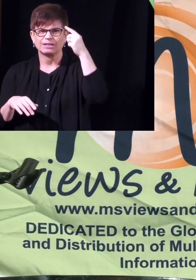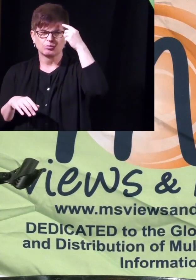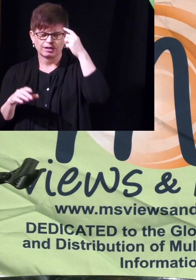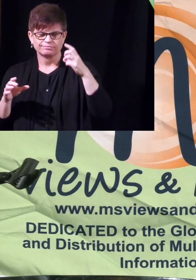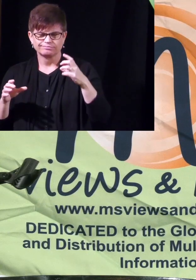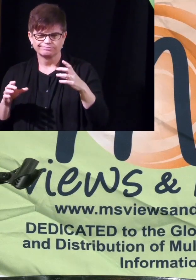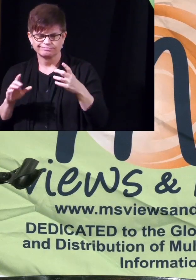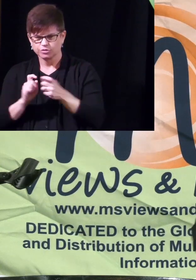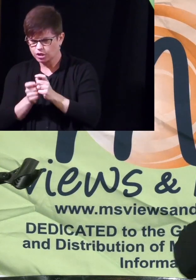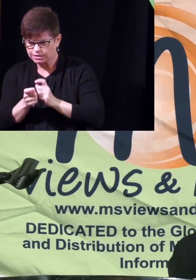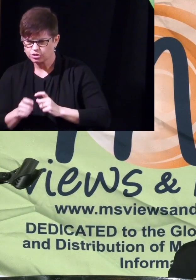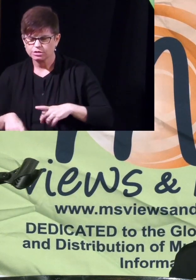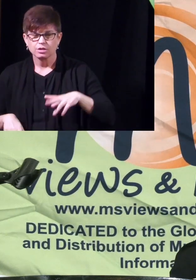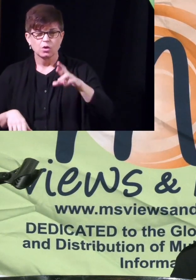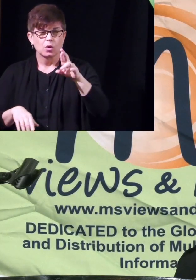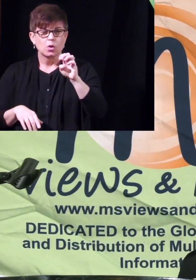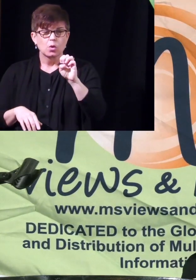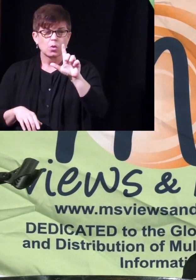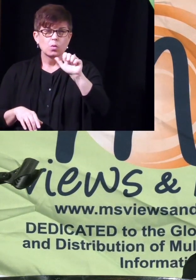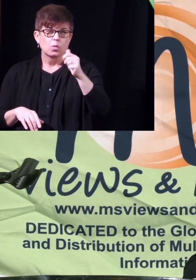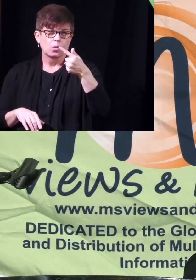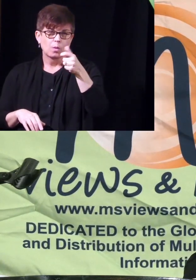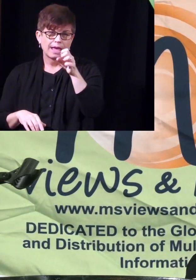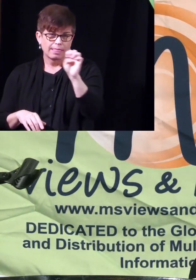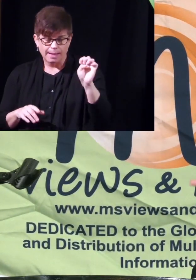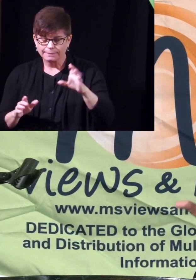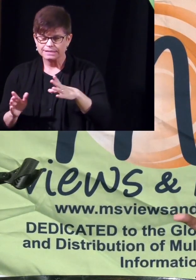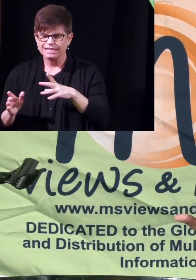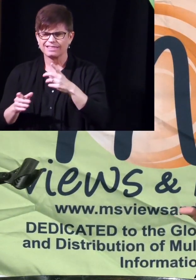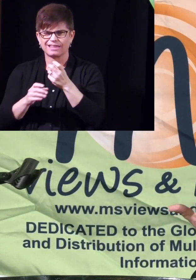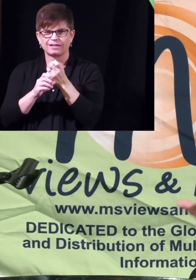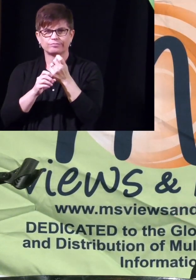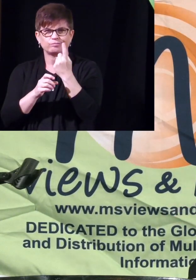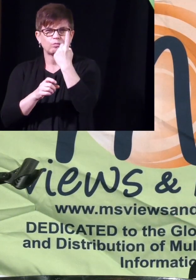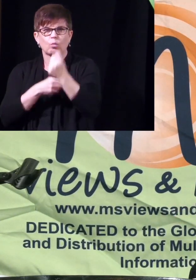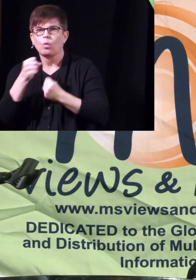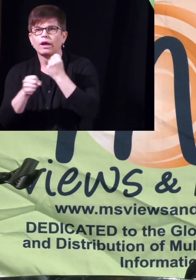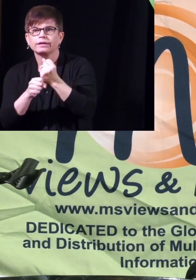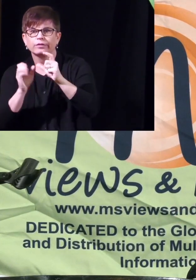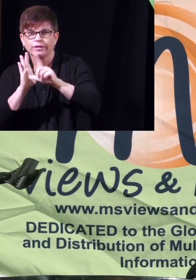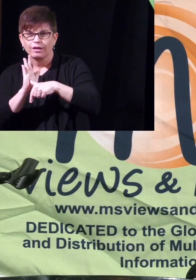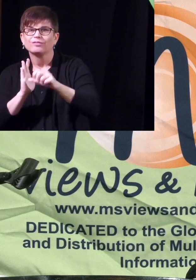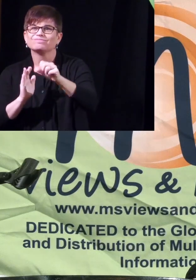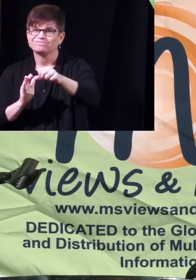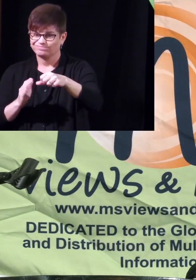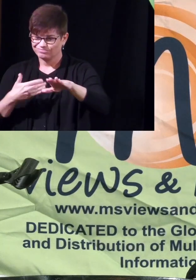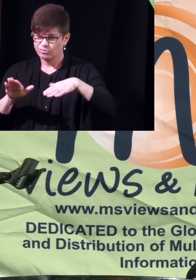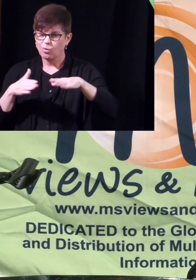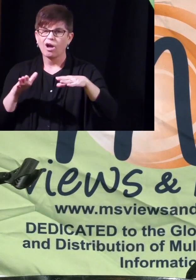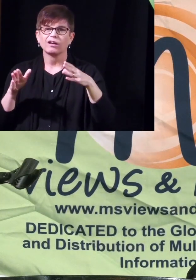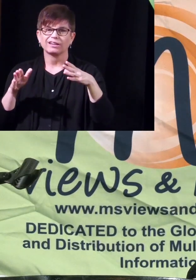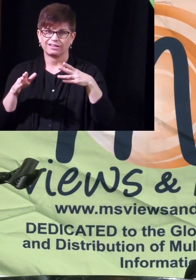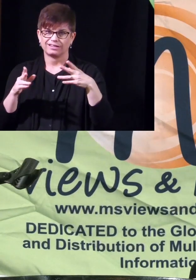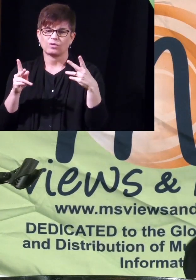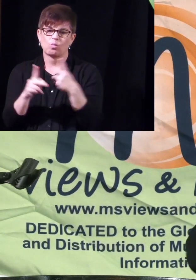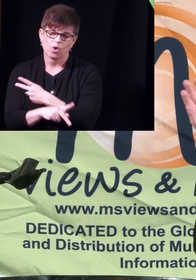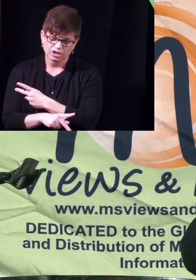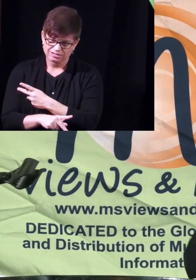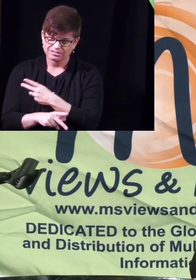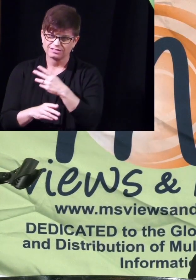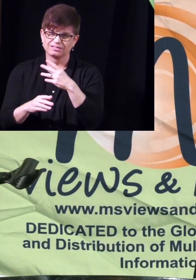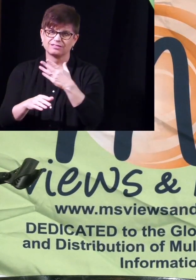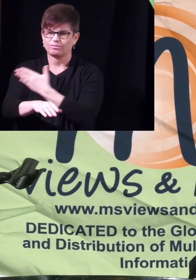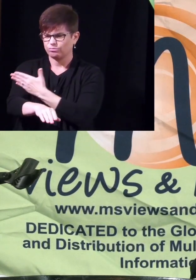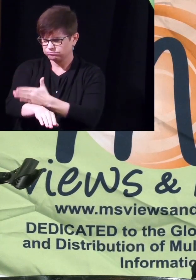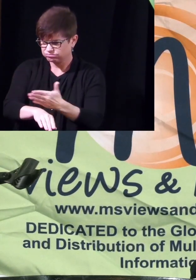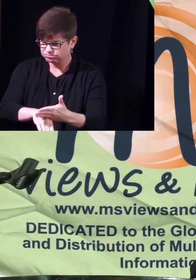say I saw someone a year ago. Now a year later, they're in, and they're a little worse. Their walking is worse, but they had no